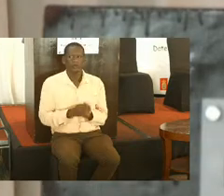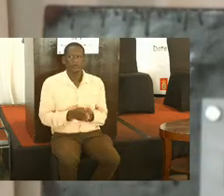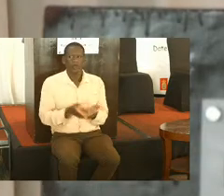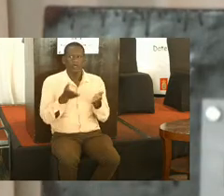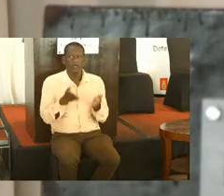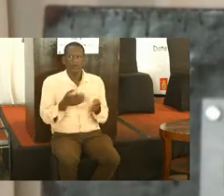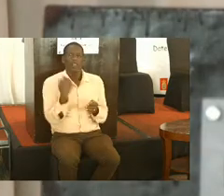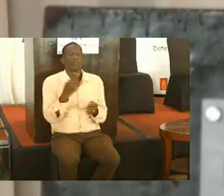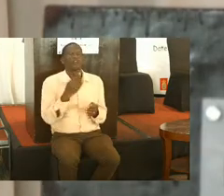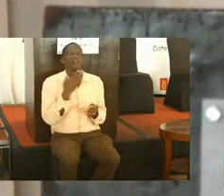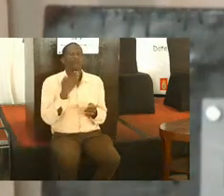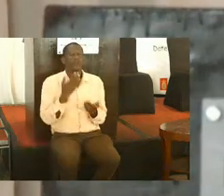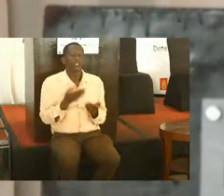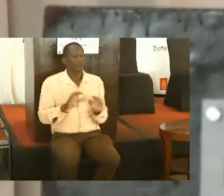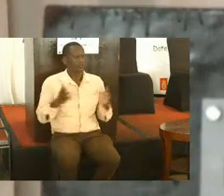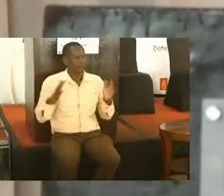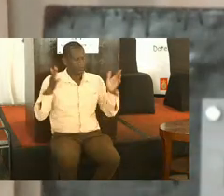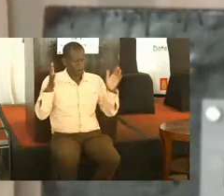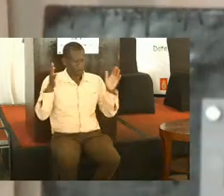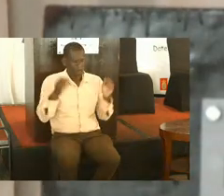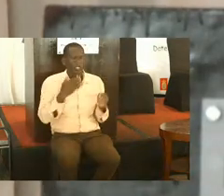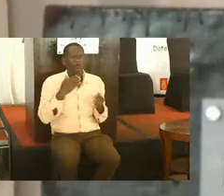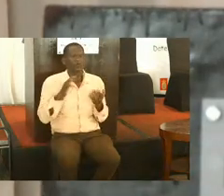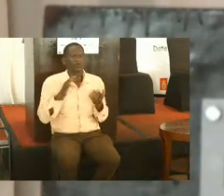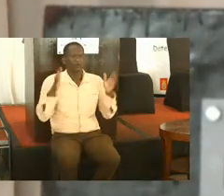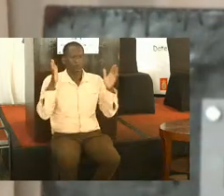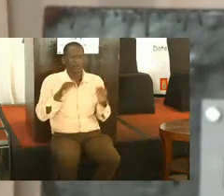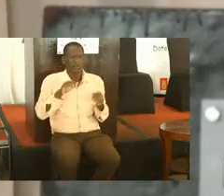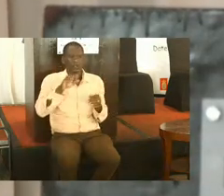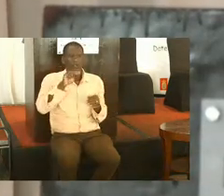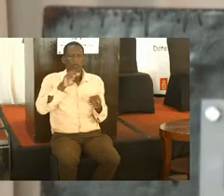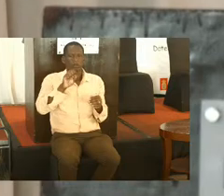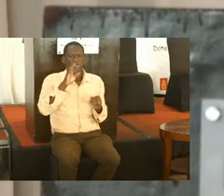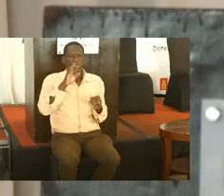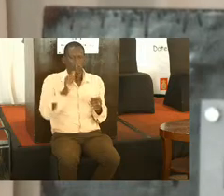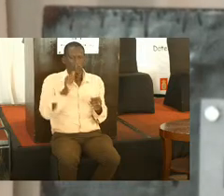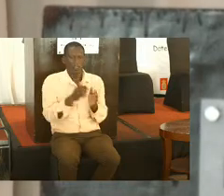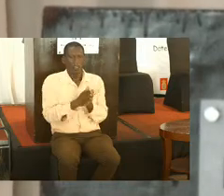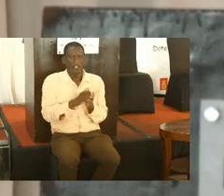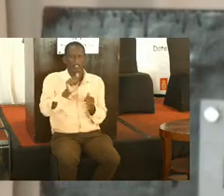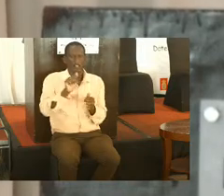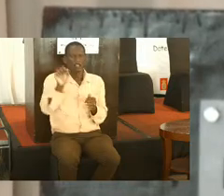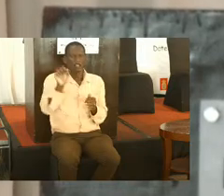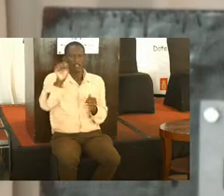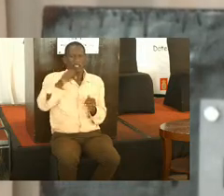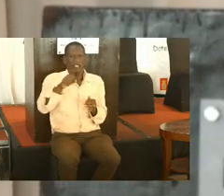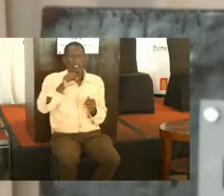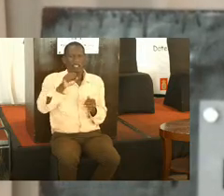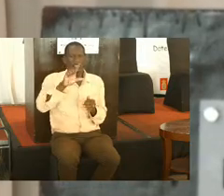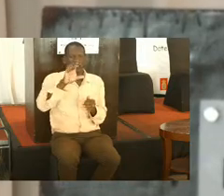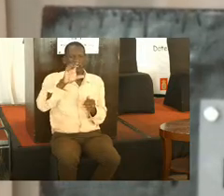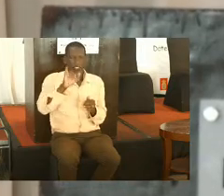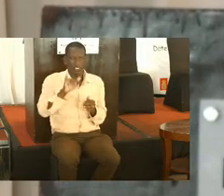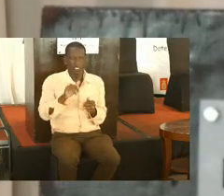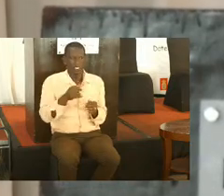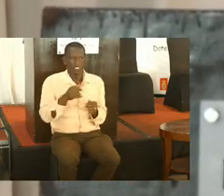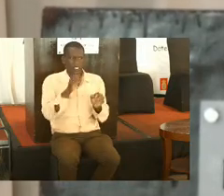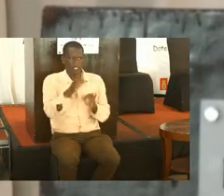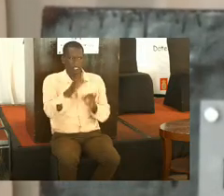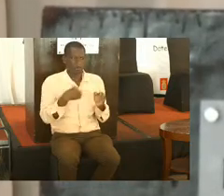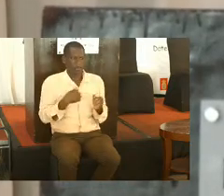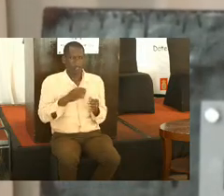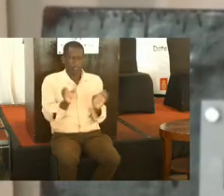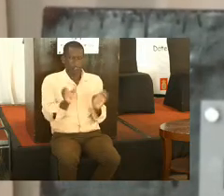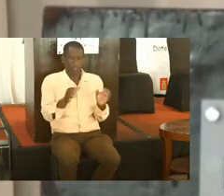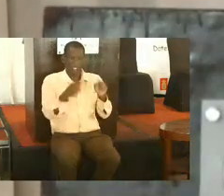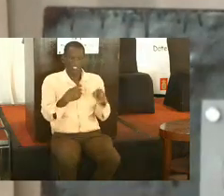I just wanted to congratulate um Safa and Ashley if I was on radio I would